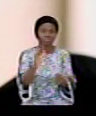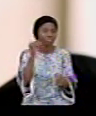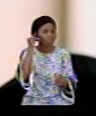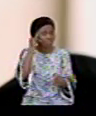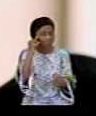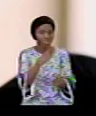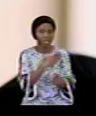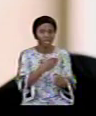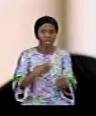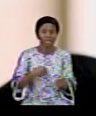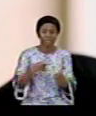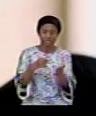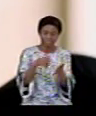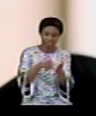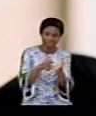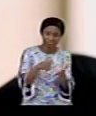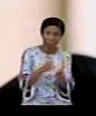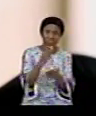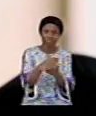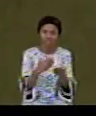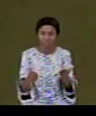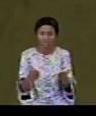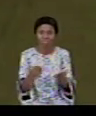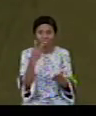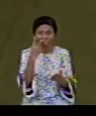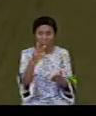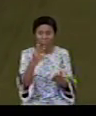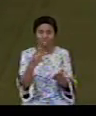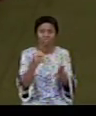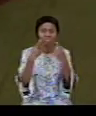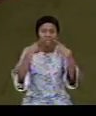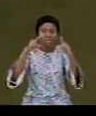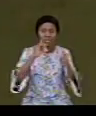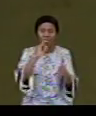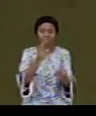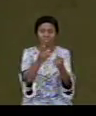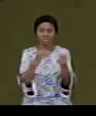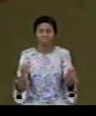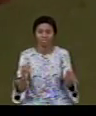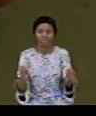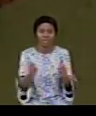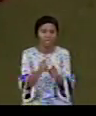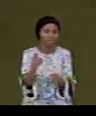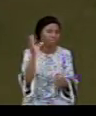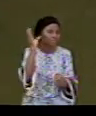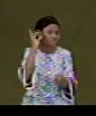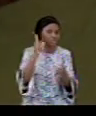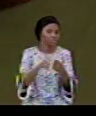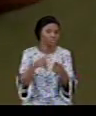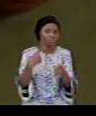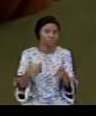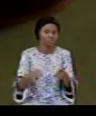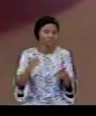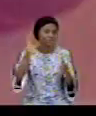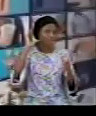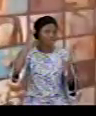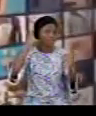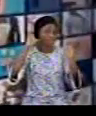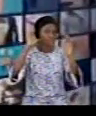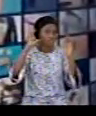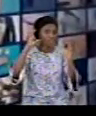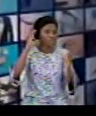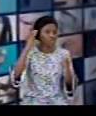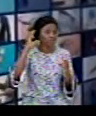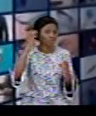a checking up some things on the internet advertisement is coming as you listen to the radio somebody is advertising something at the to